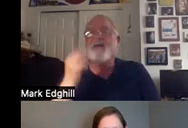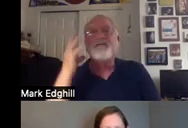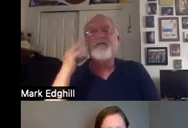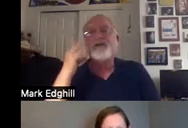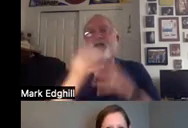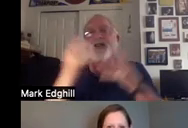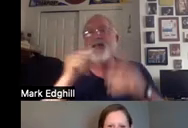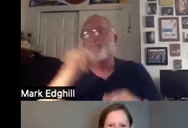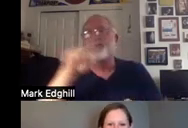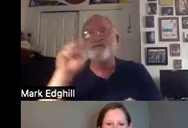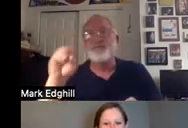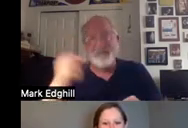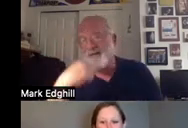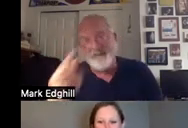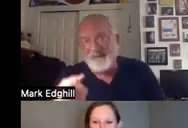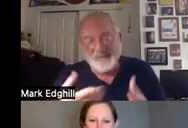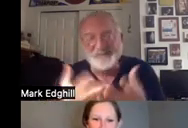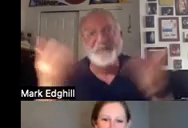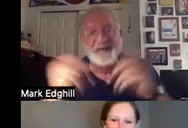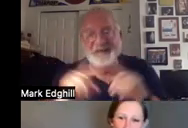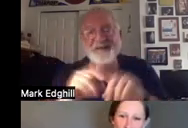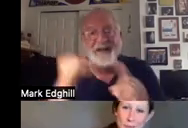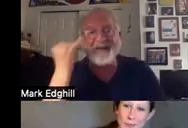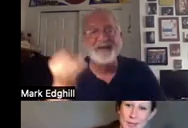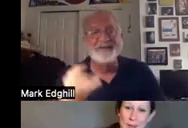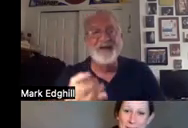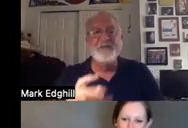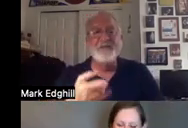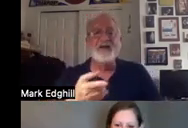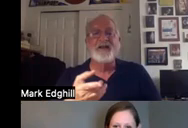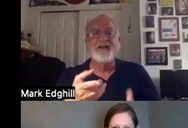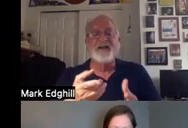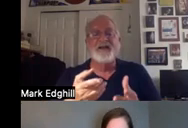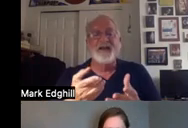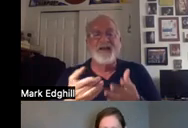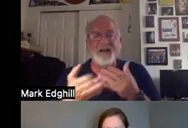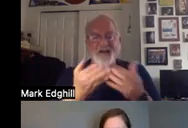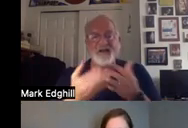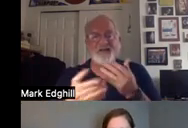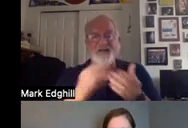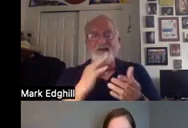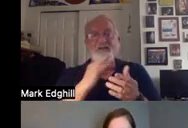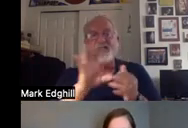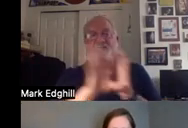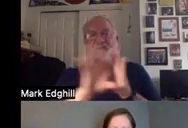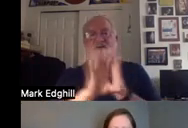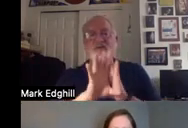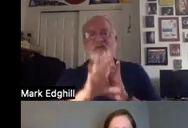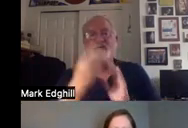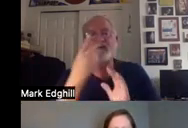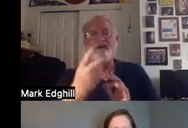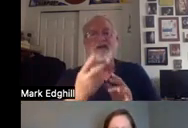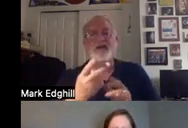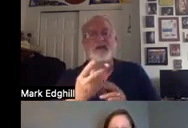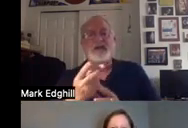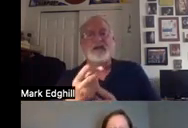Okay. I'm not familiar with a lot of Zoom. And I'm not familiar with a lot of Zoom, so it kind of still confuses me. I have no idea. But